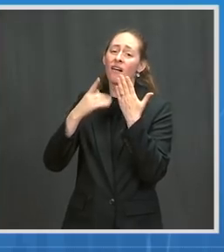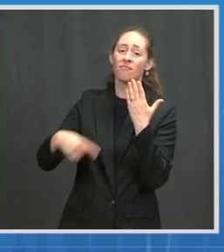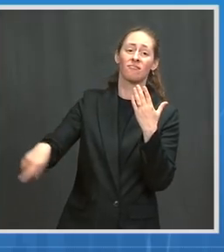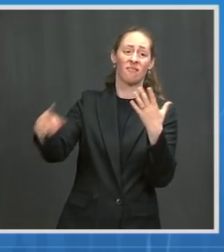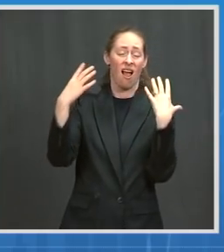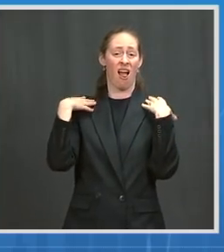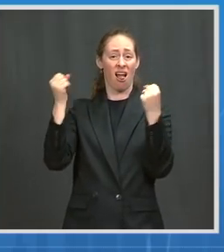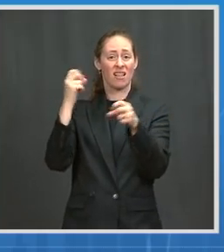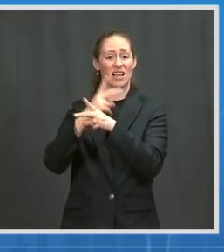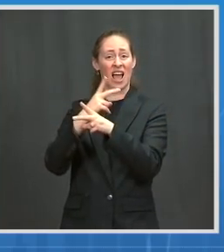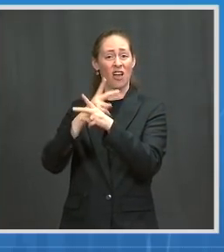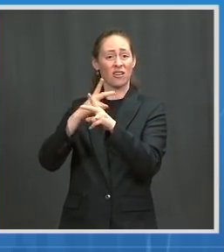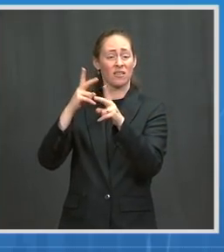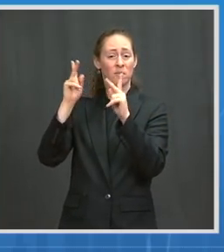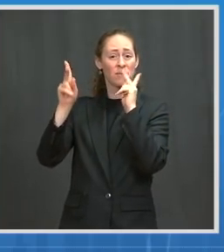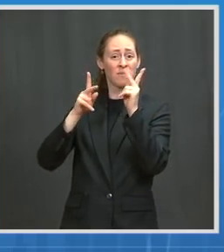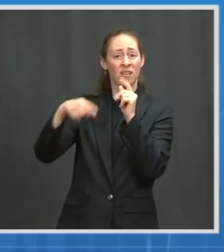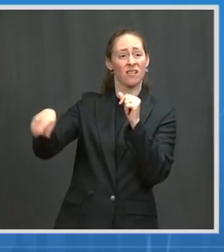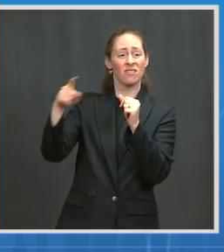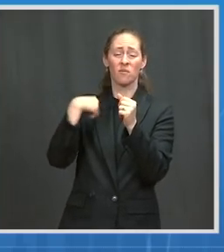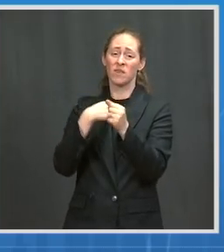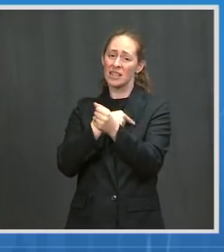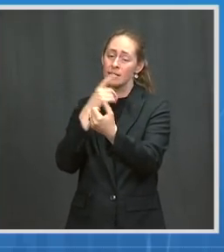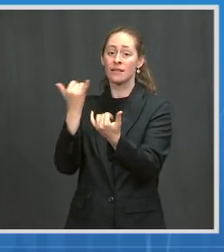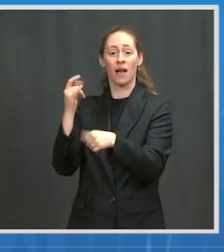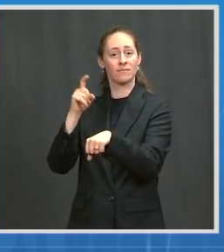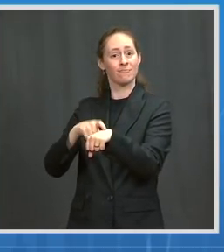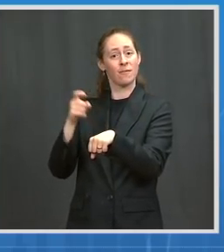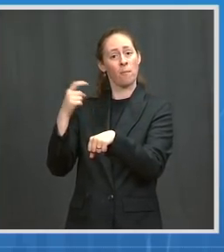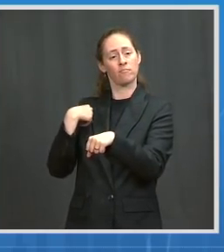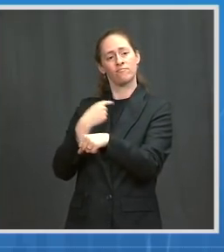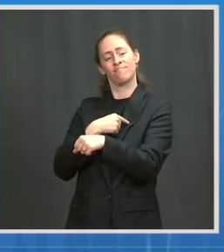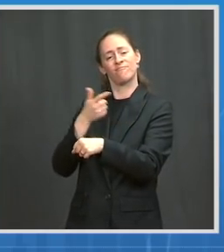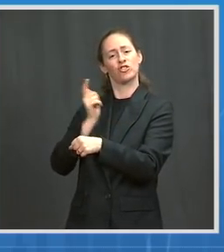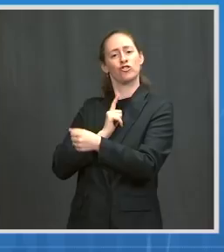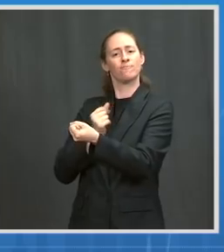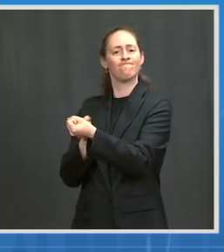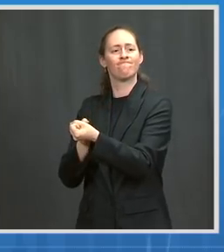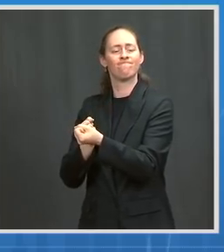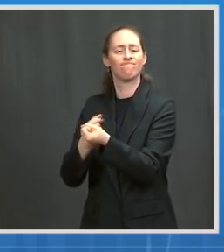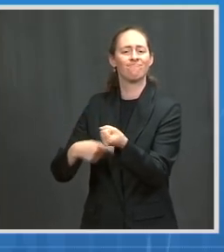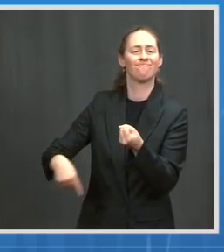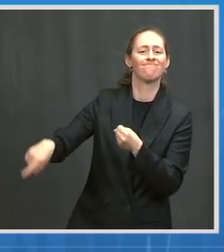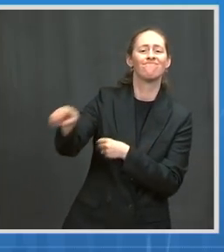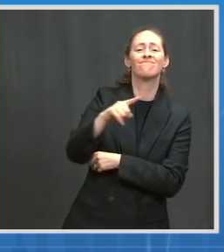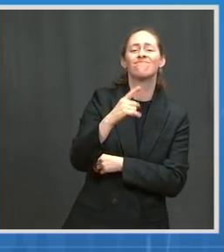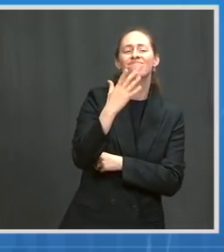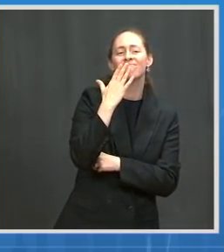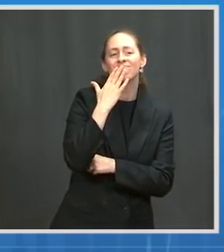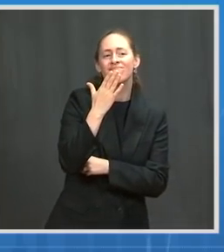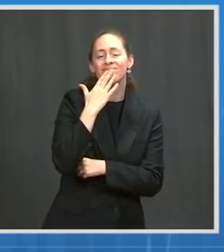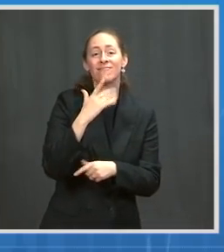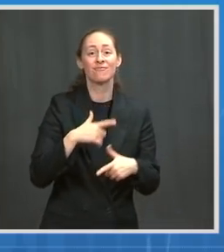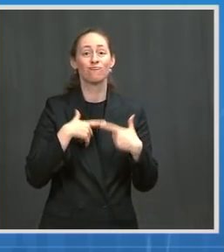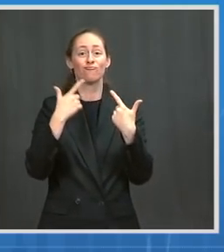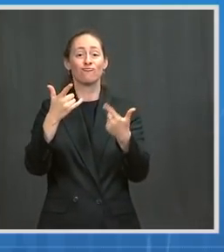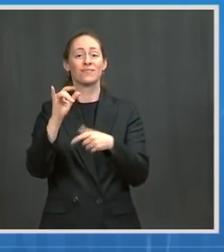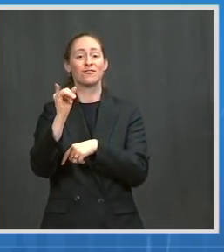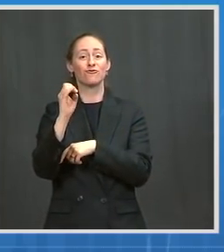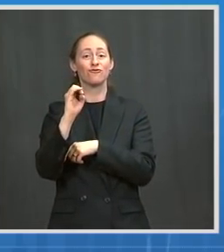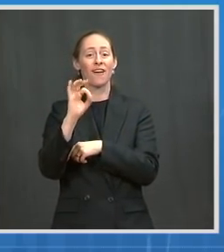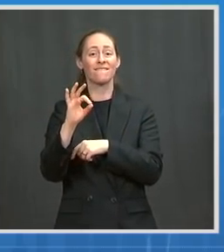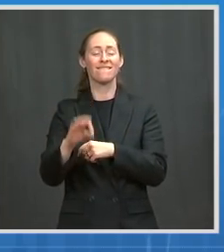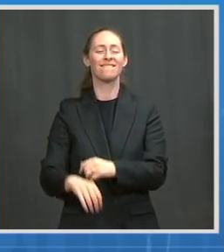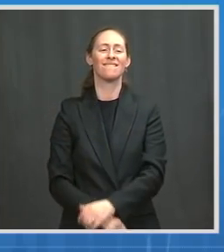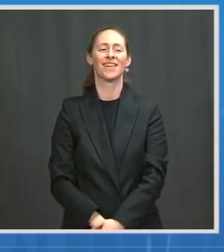will continue to strive to care for the people who care for all of us. Thank you so much, and I'll pass it back to you, Jeff. Thank you, Dr. Murphy.